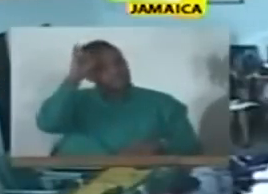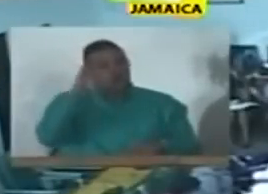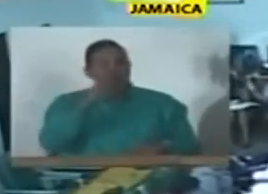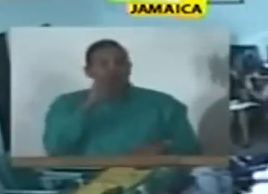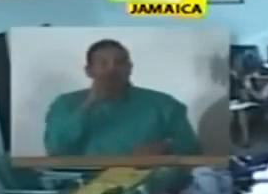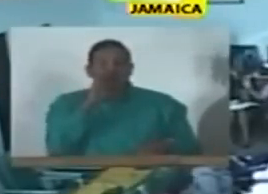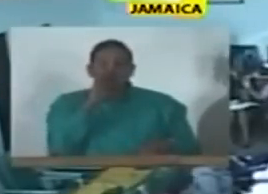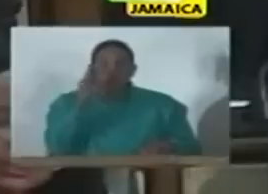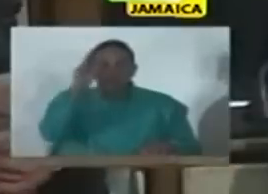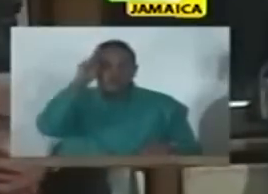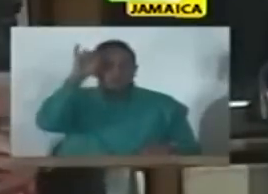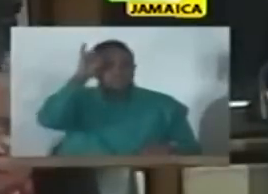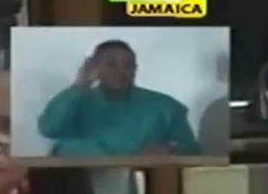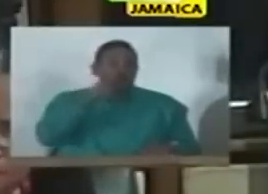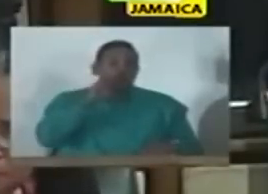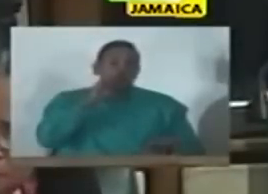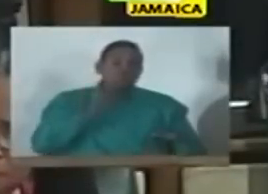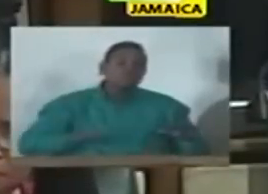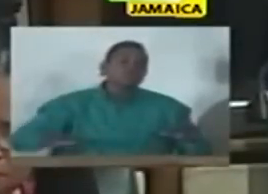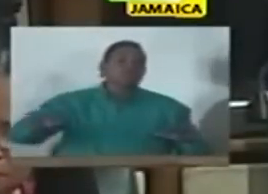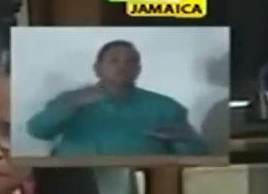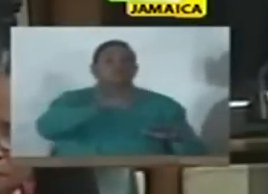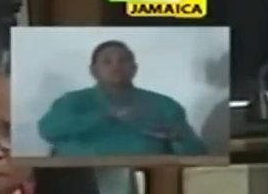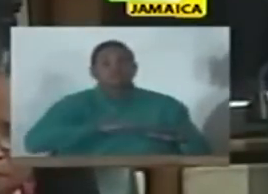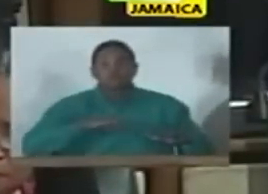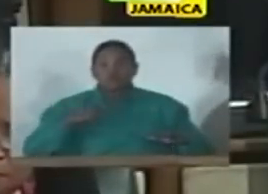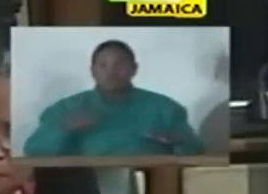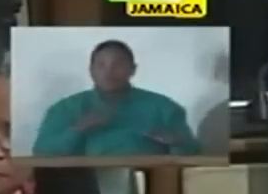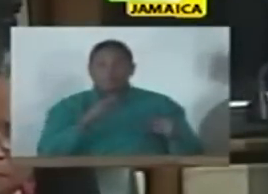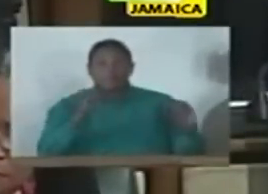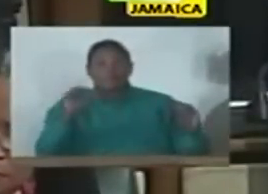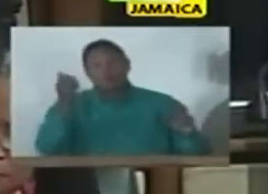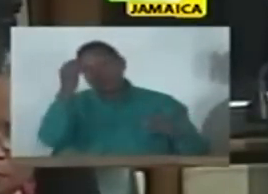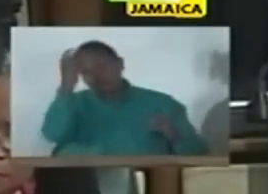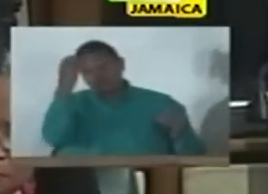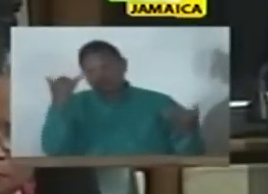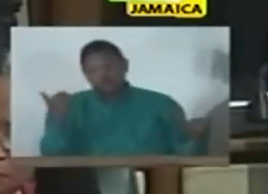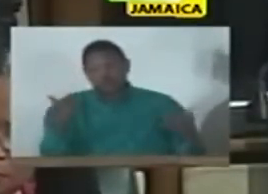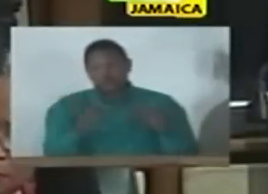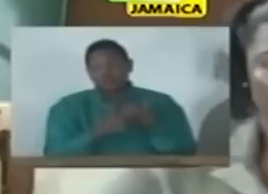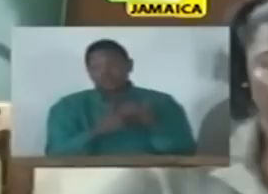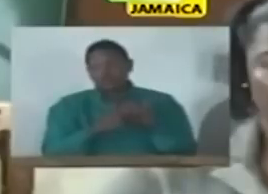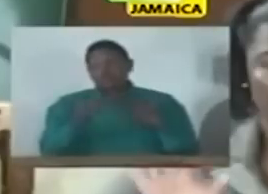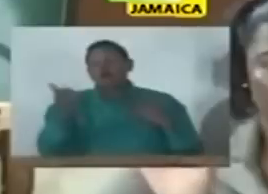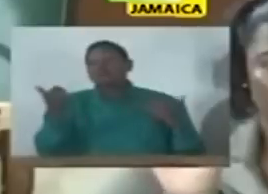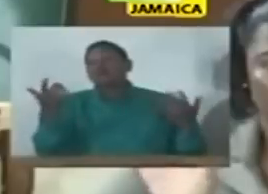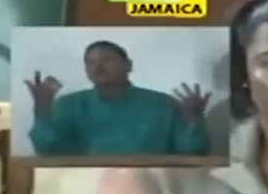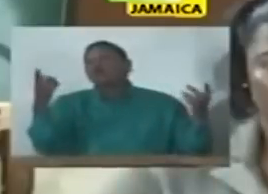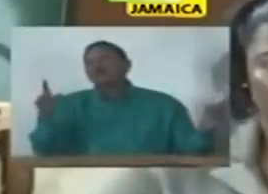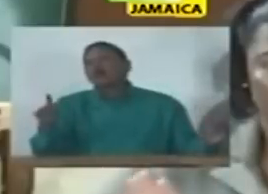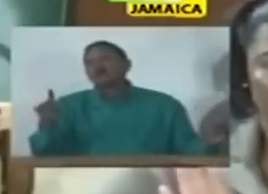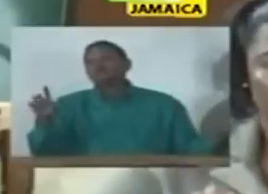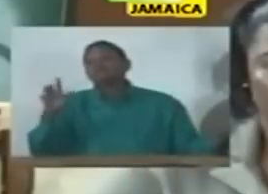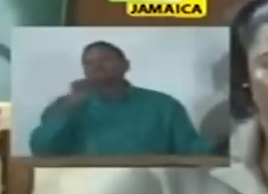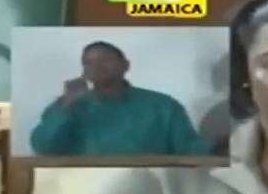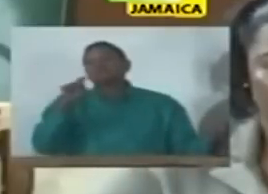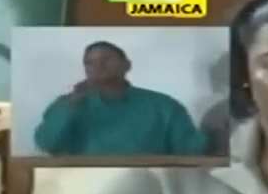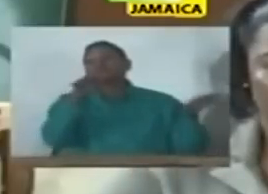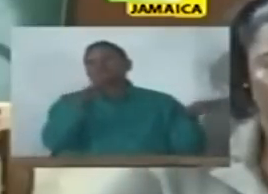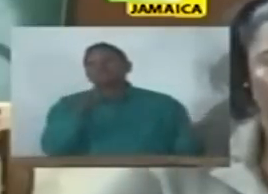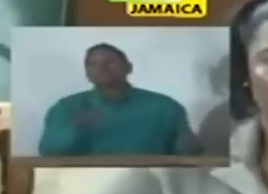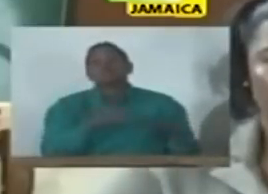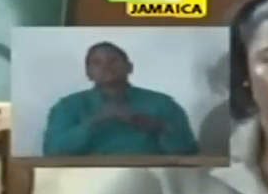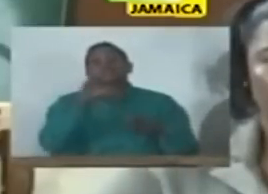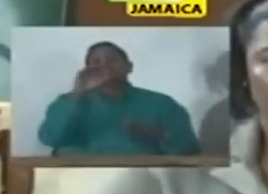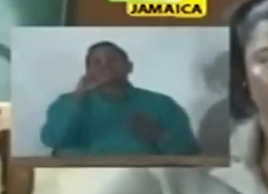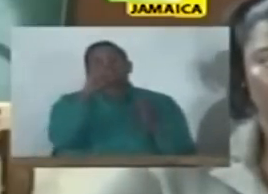no Haitian waters. We have no other information at this point in time other than what has been set out in the case documents.